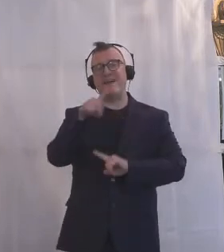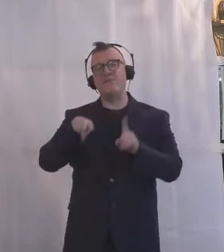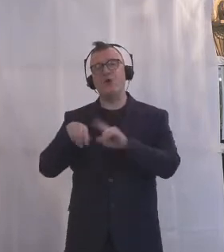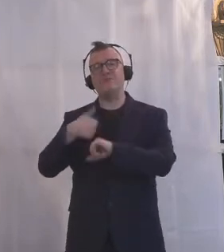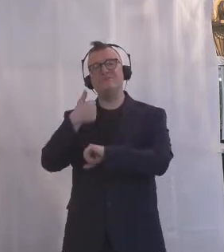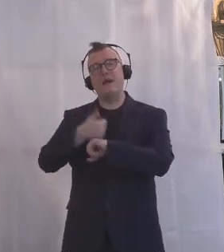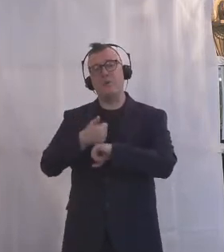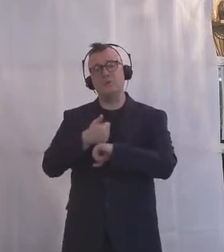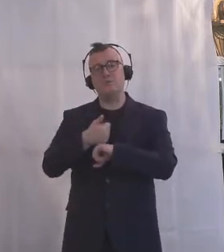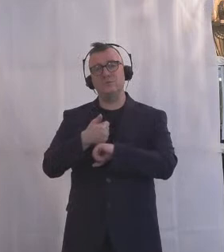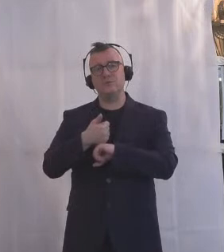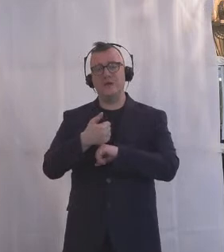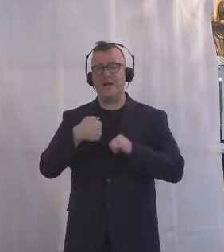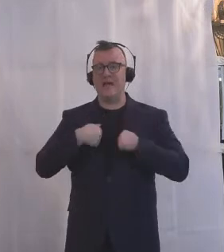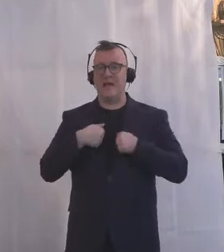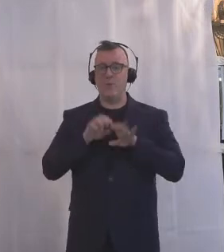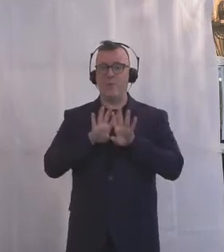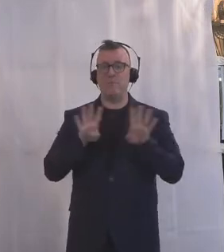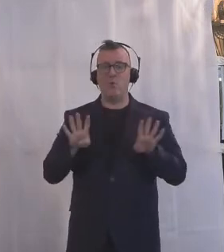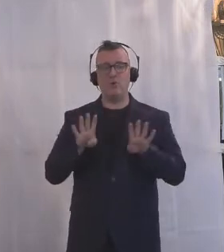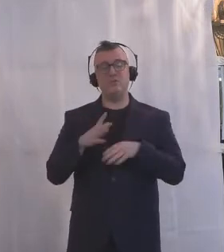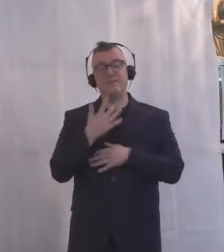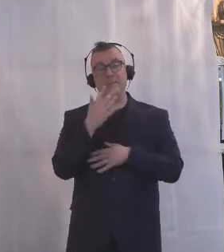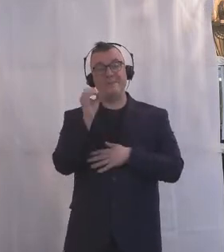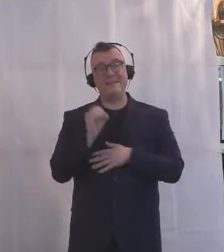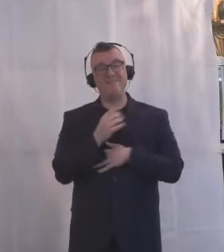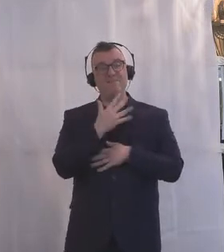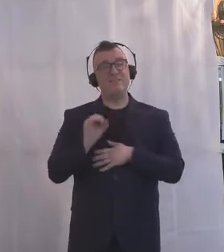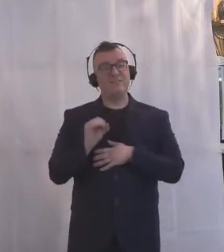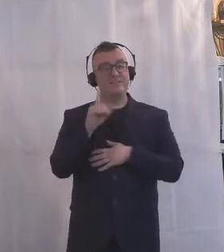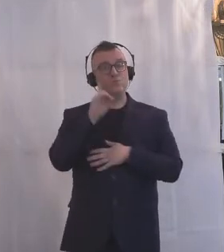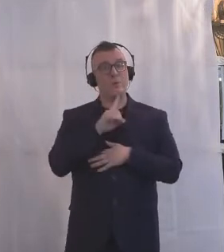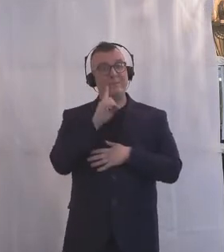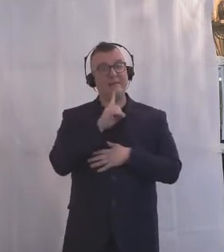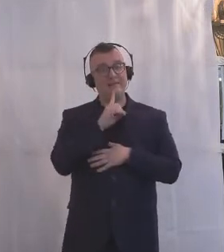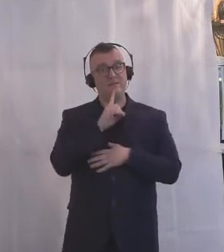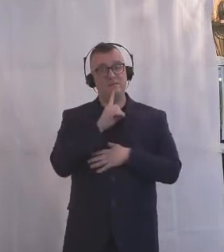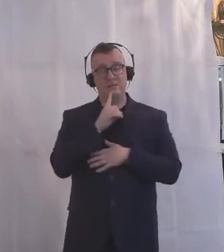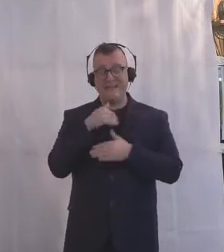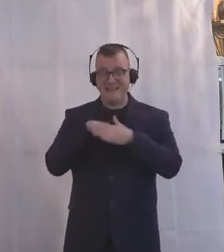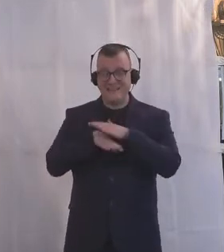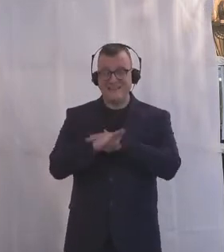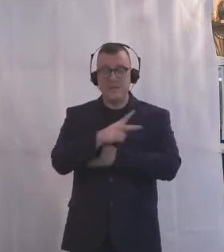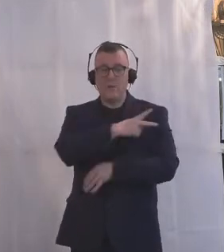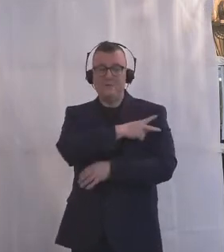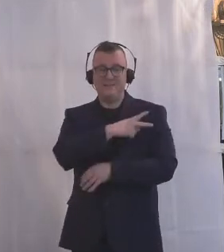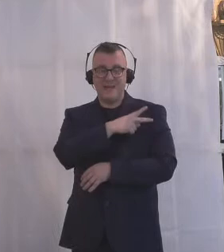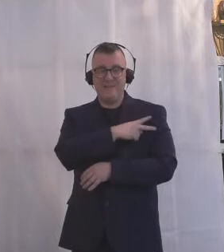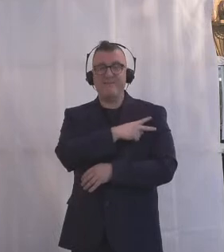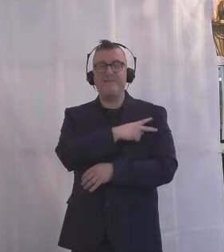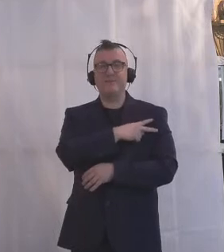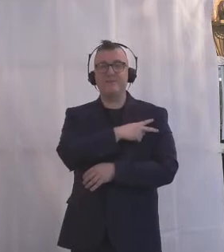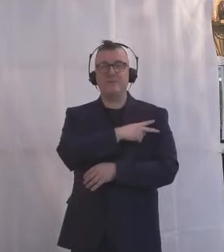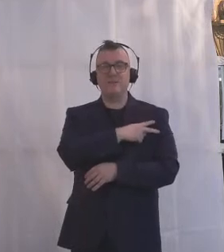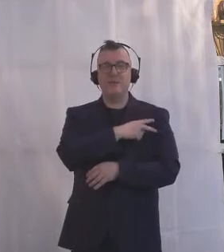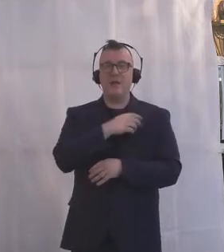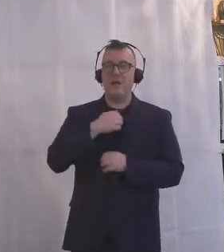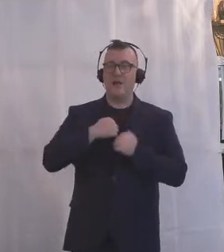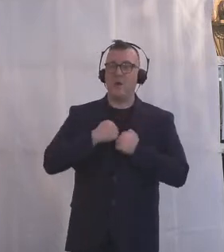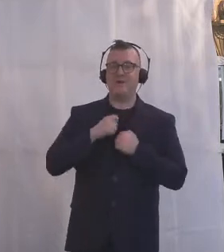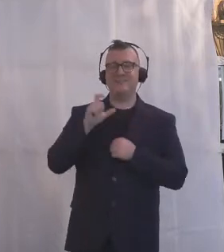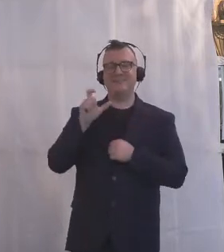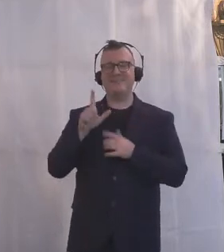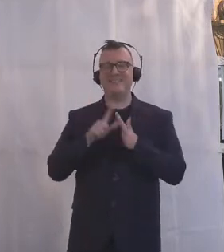founders. Our board is 50% female. Within BPC ourselves, our CEO,